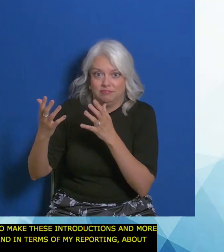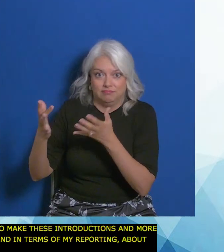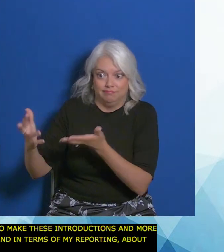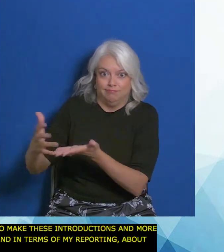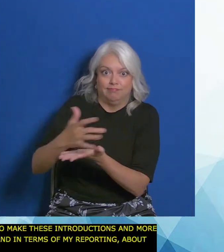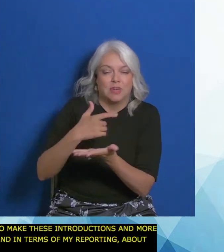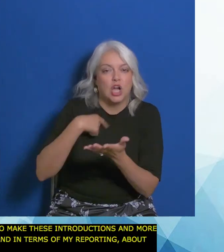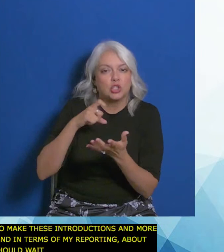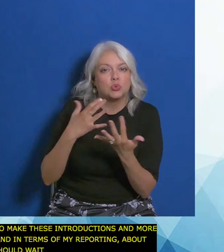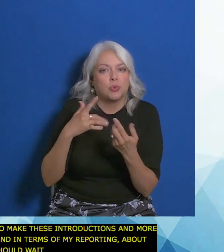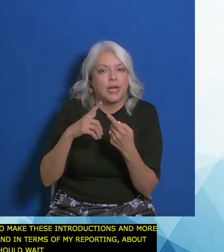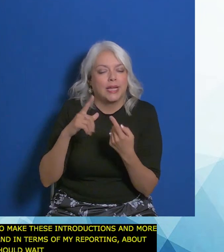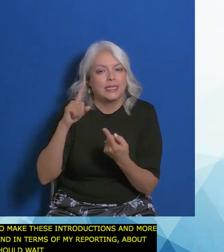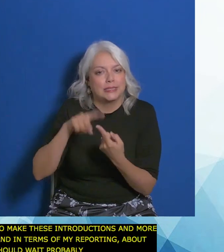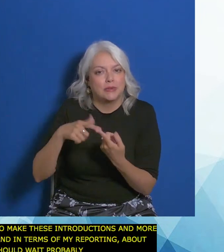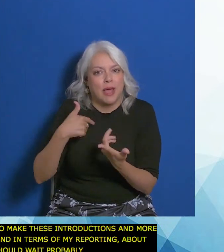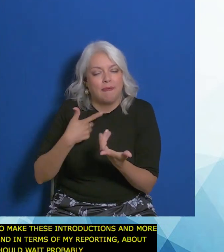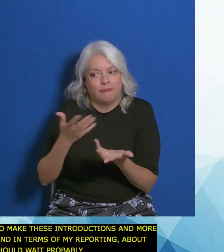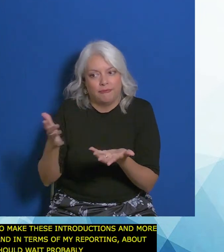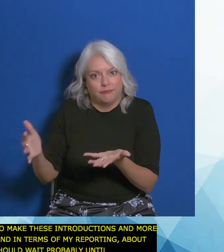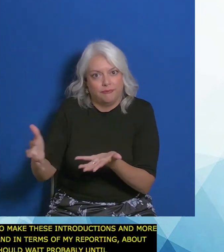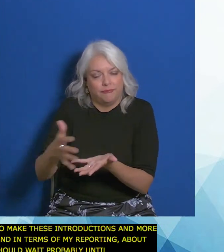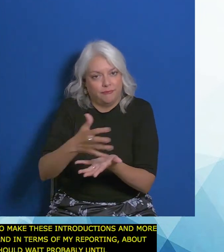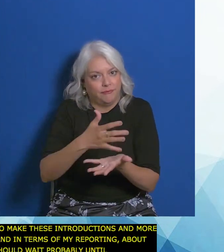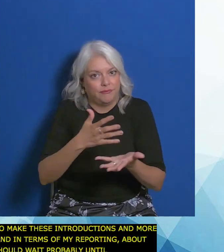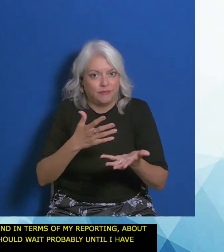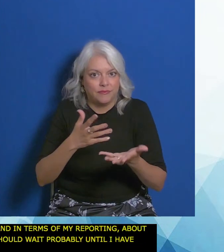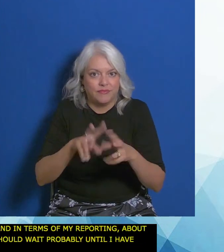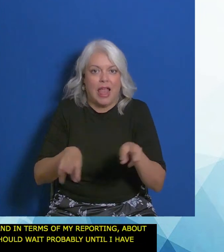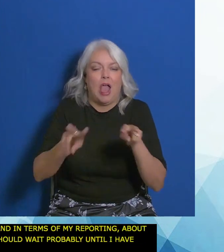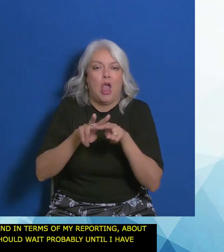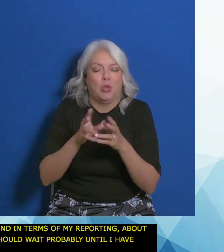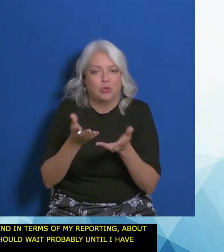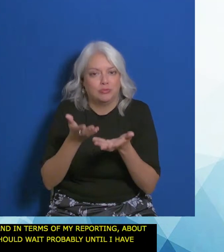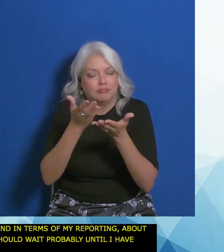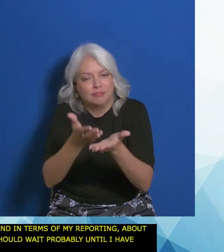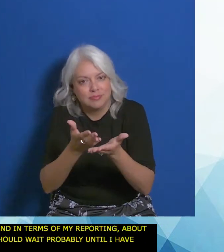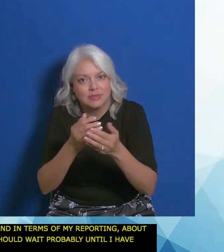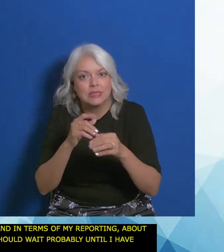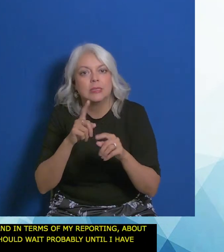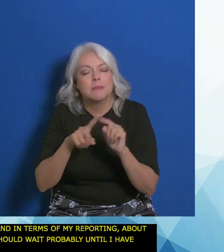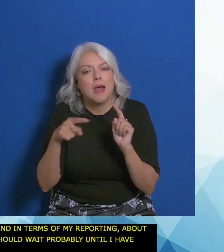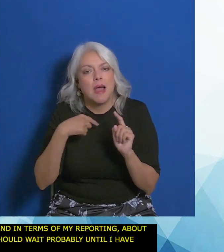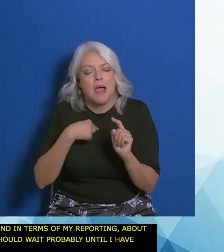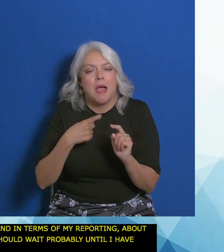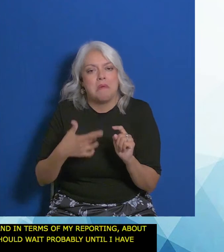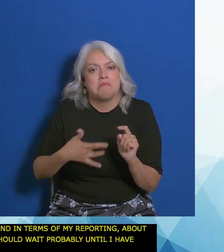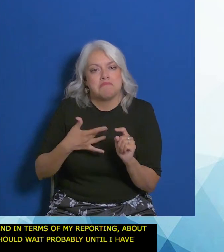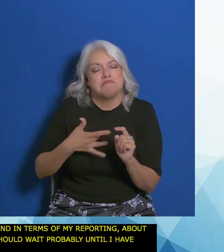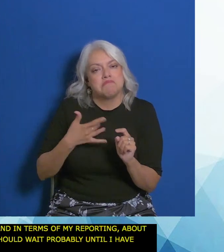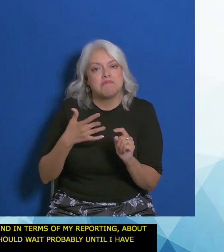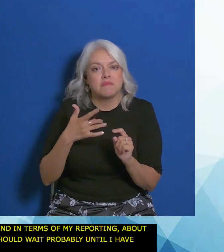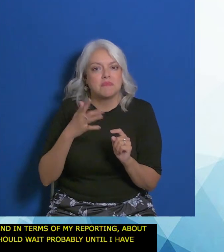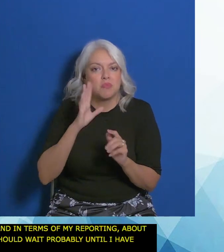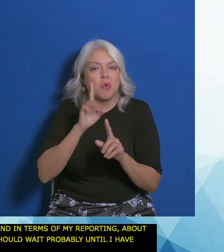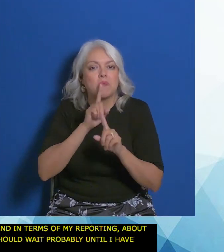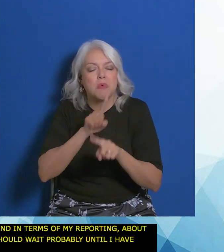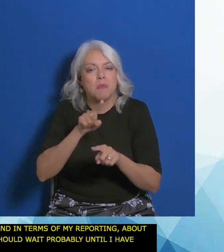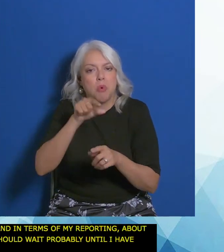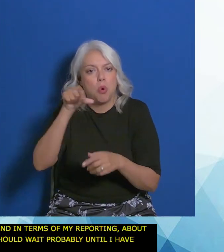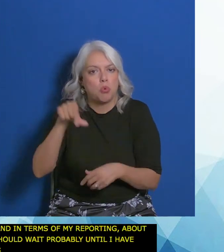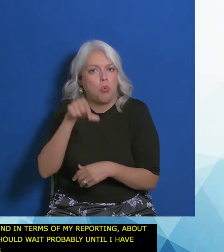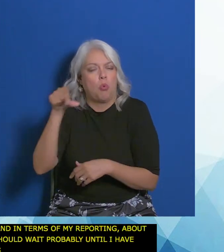have something of value to share, but I anticipate at least reporting out